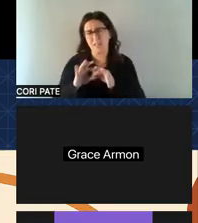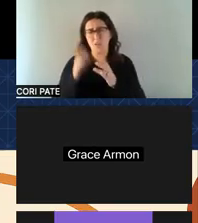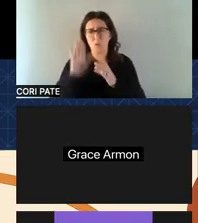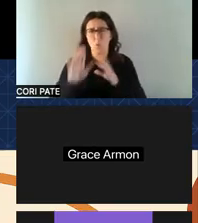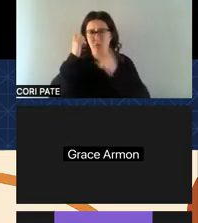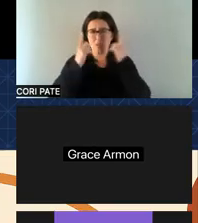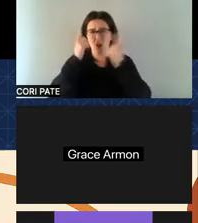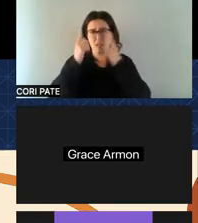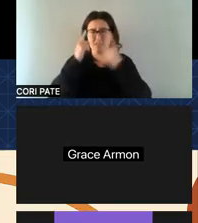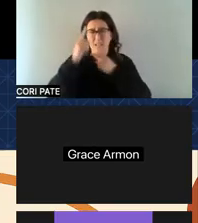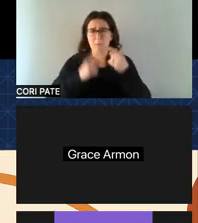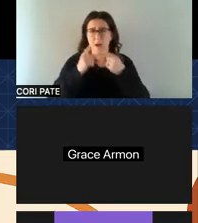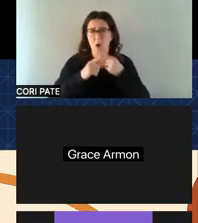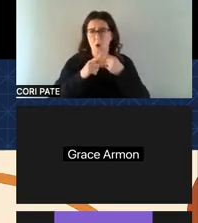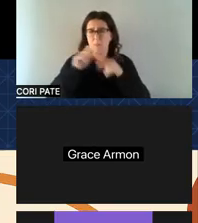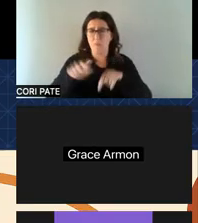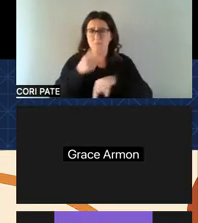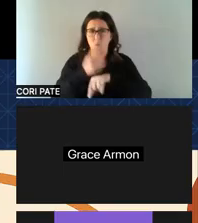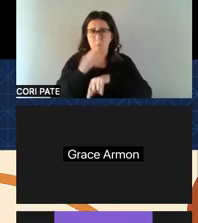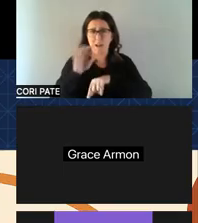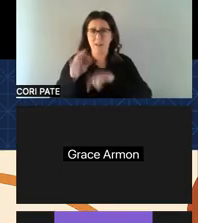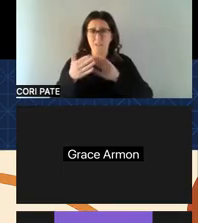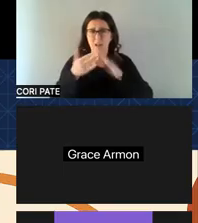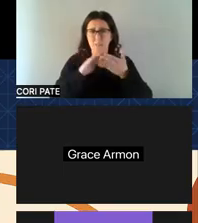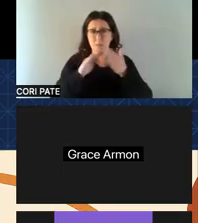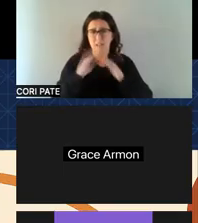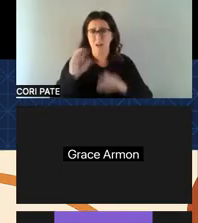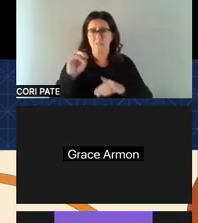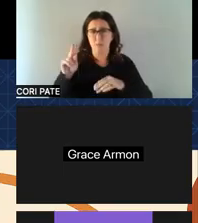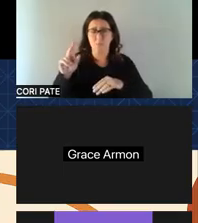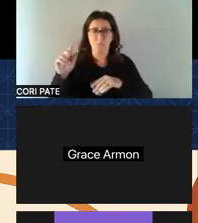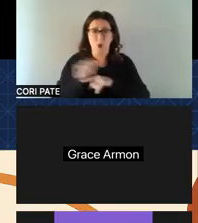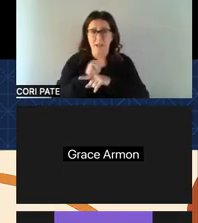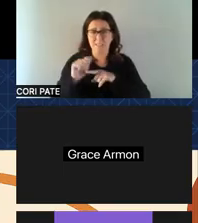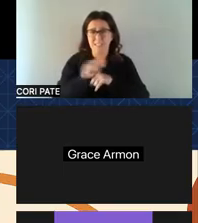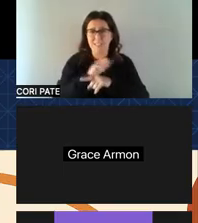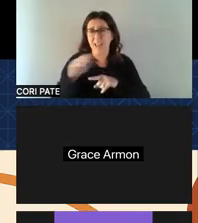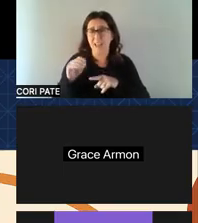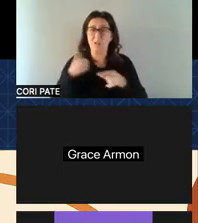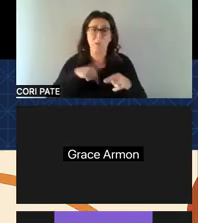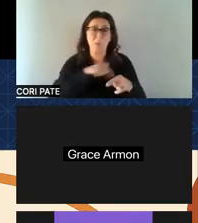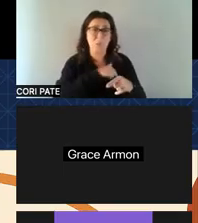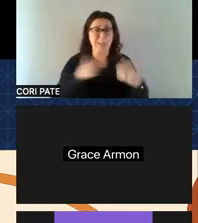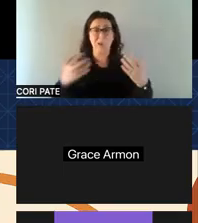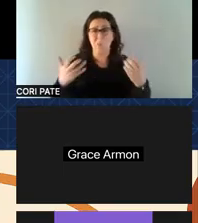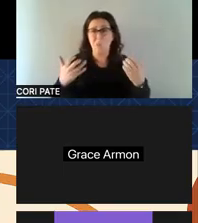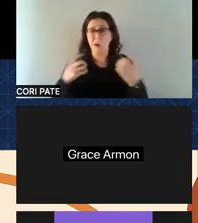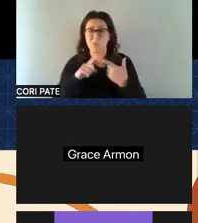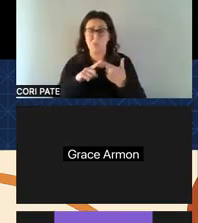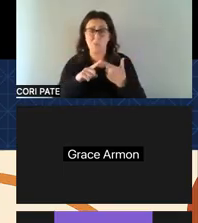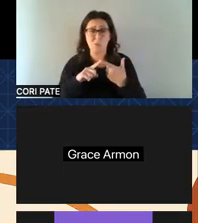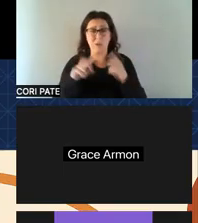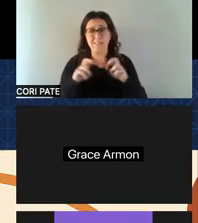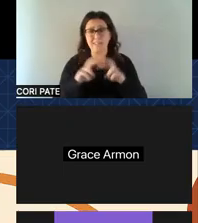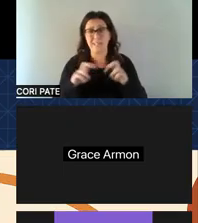about the format of community practice, and we wanted to kind of assess where we're at,